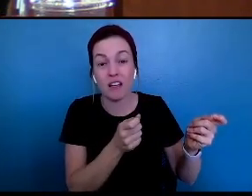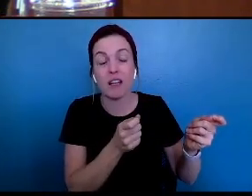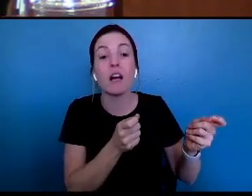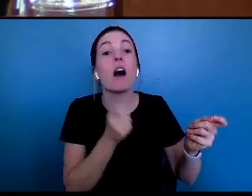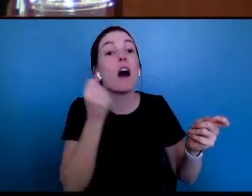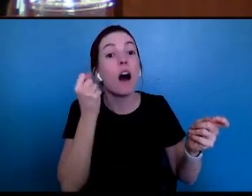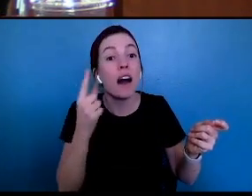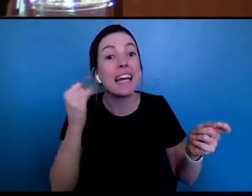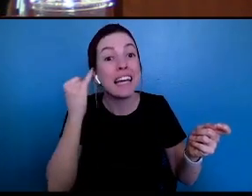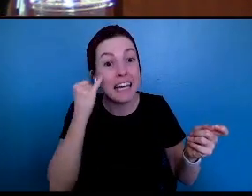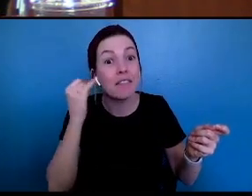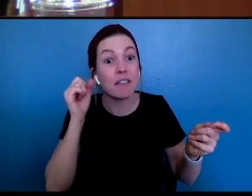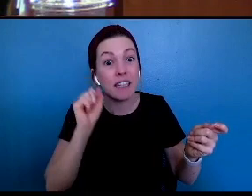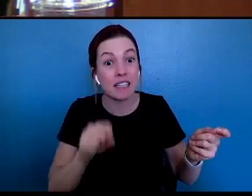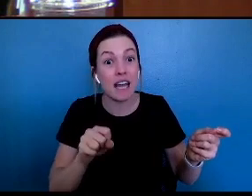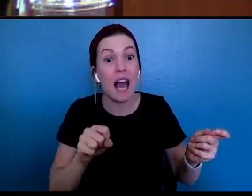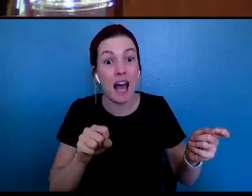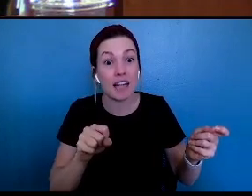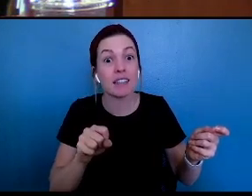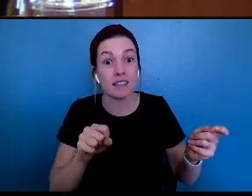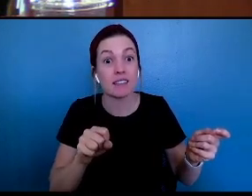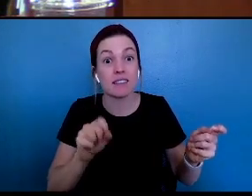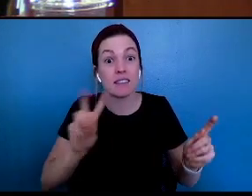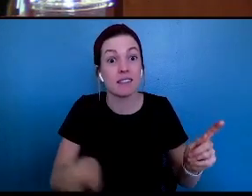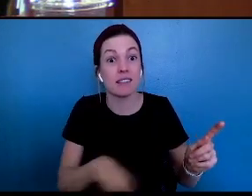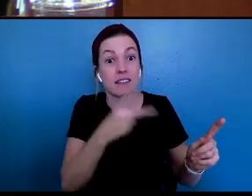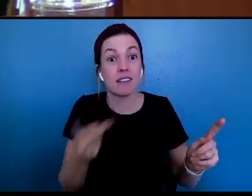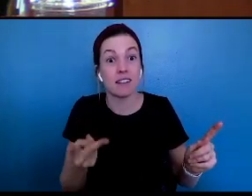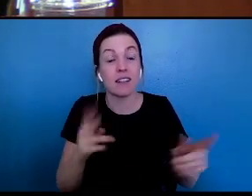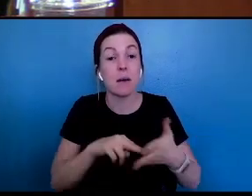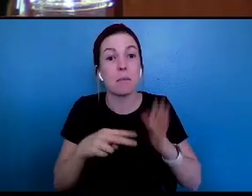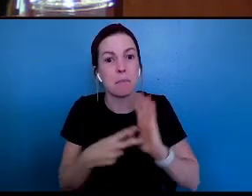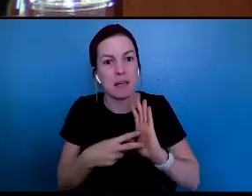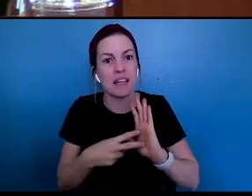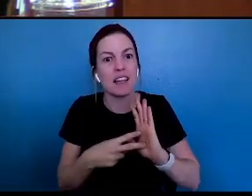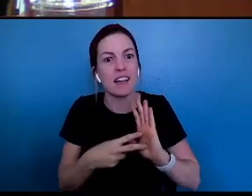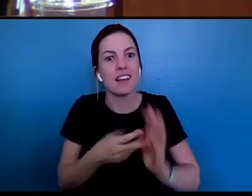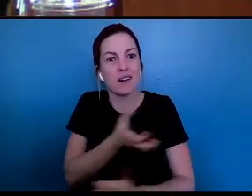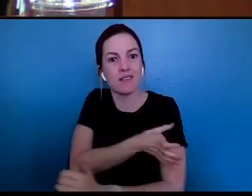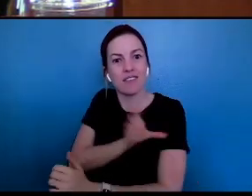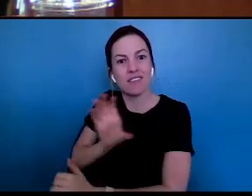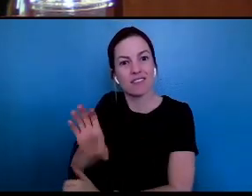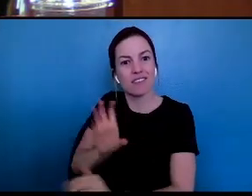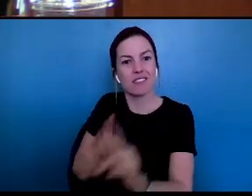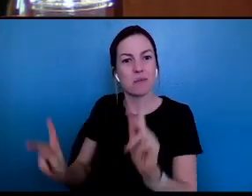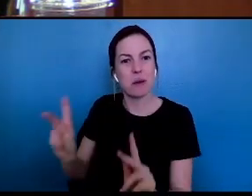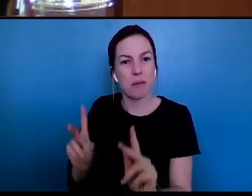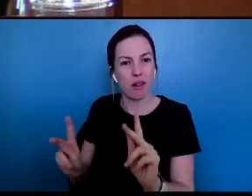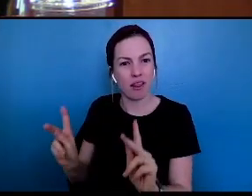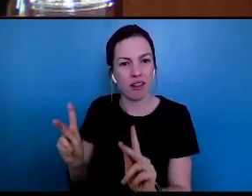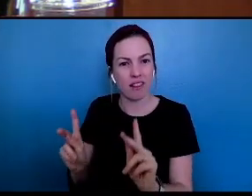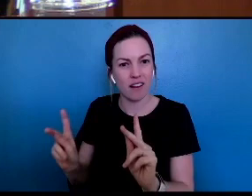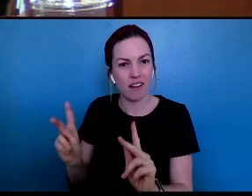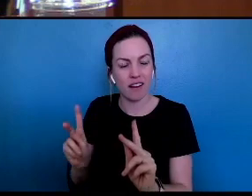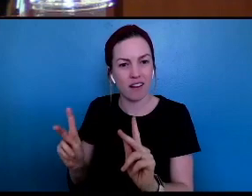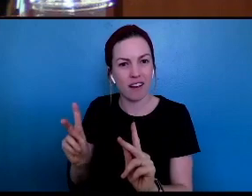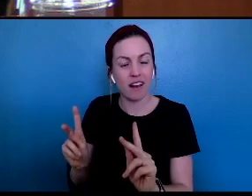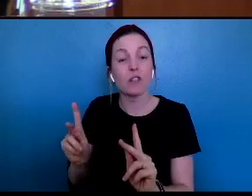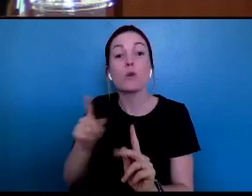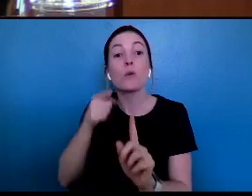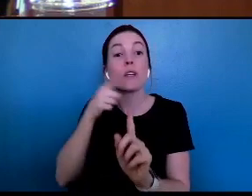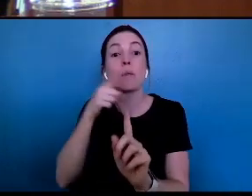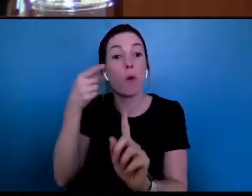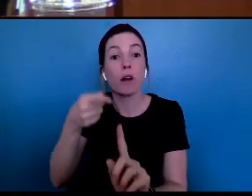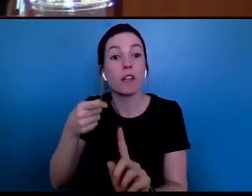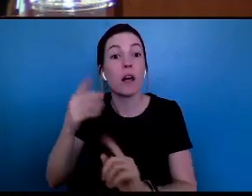become transparent to that apparatus, and that apparatus still isn't transparent to the people. So it's not just about building AI system